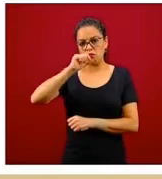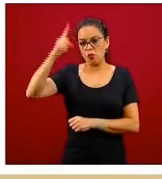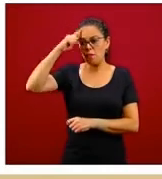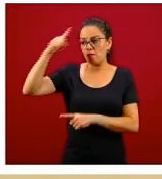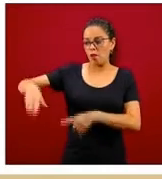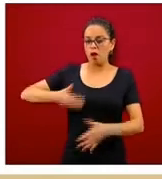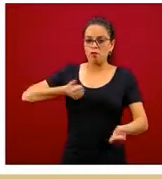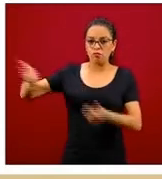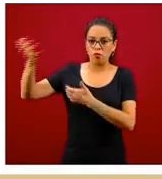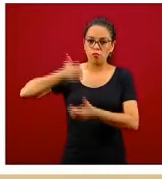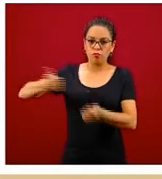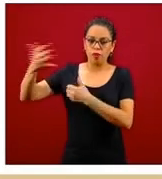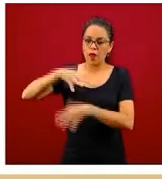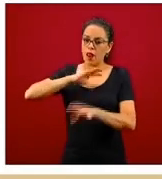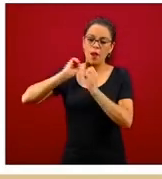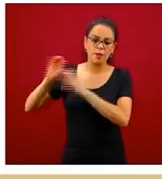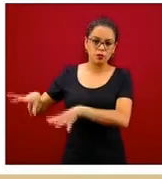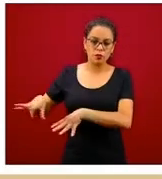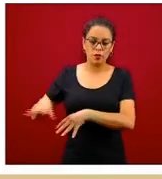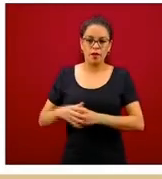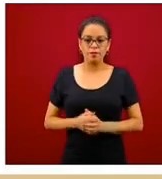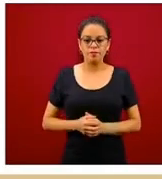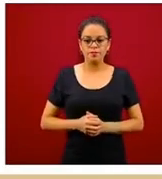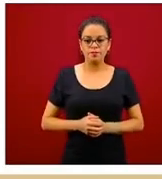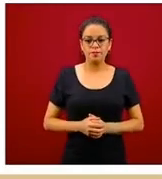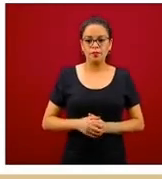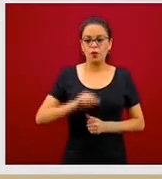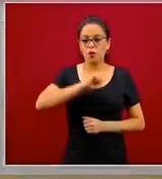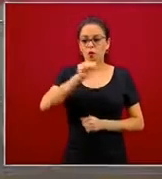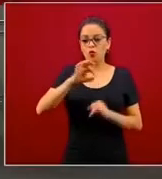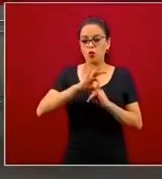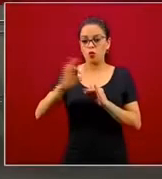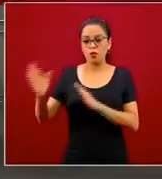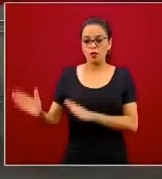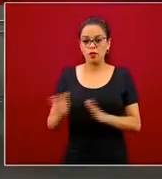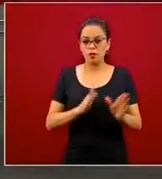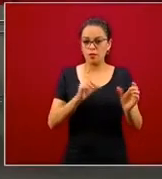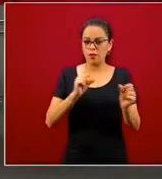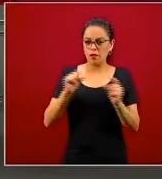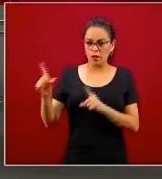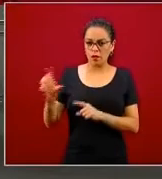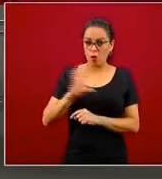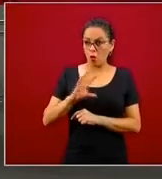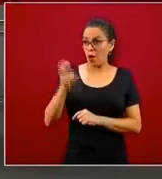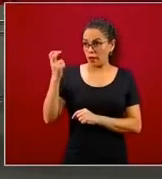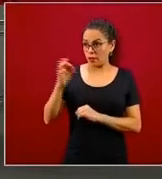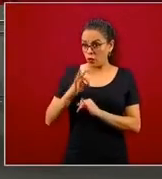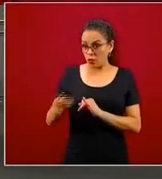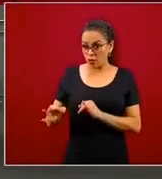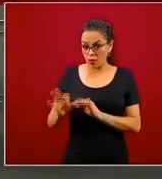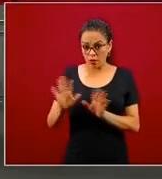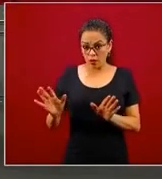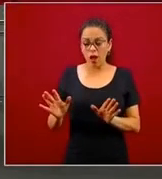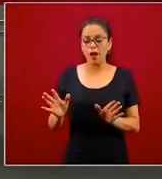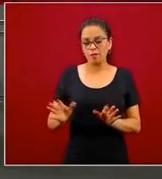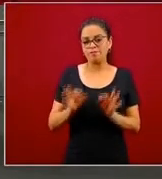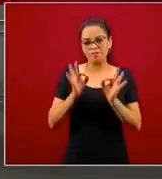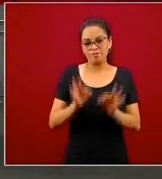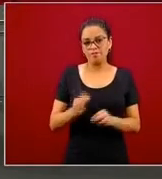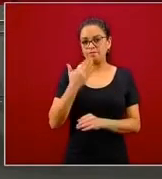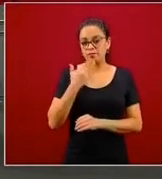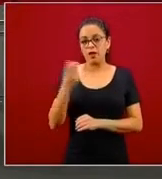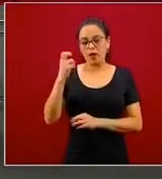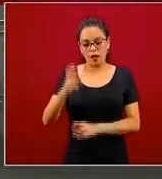getting campo. confused with anything La else siguiente y and última, be ya directly esta es la picked última. up by those transporters who will dispose of it. ¿Esto es todo? Perfecto. Entonces ahí